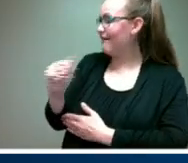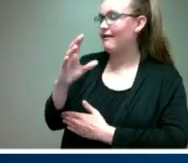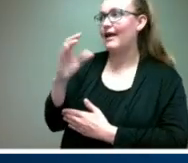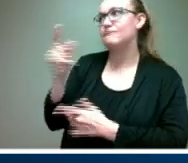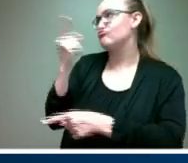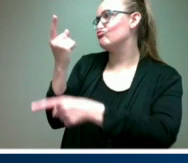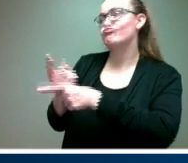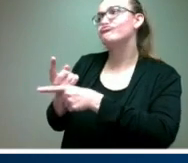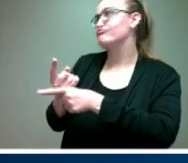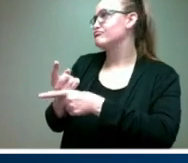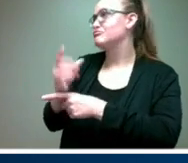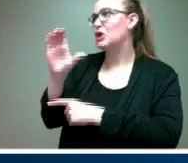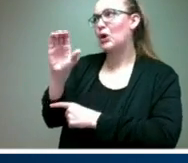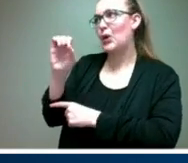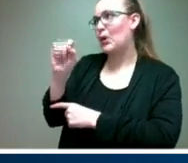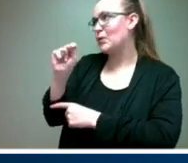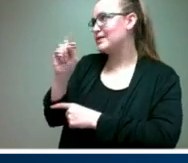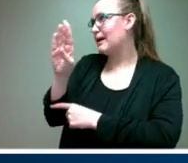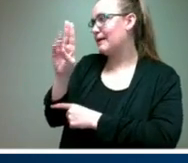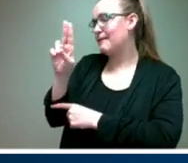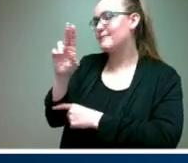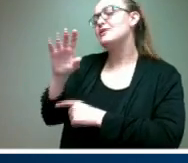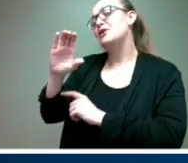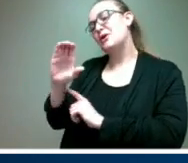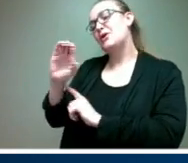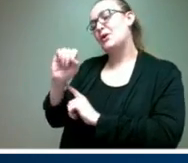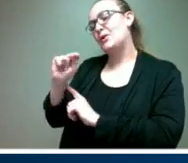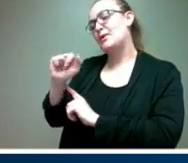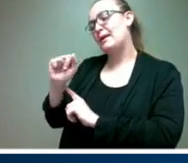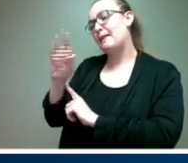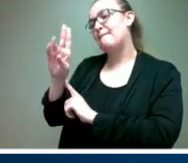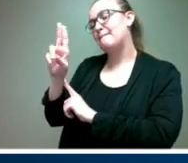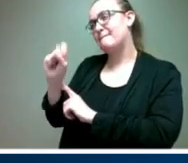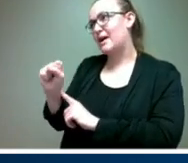sure our kids are fed and nourished.